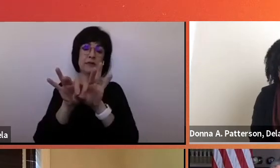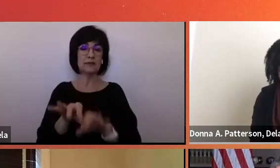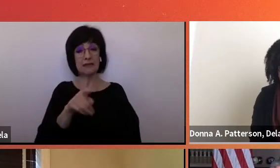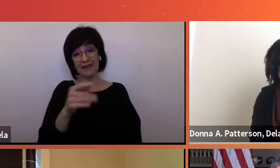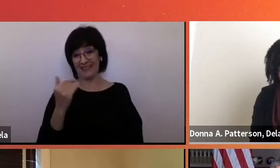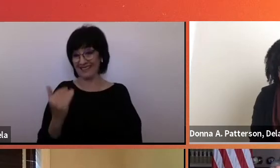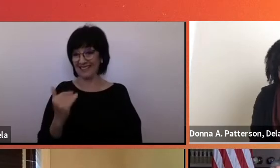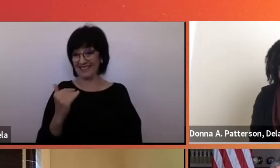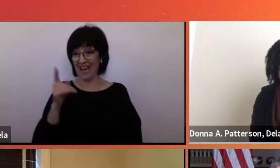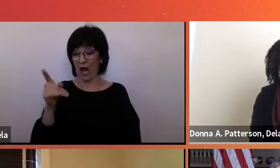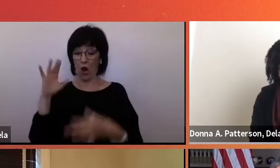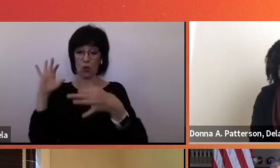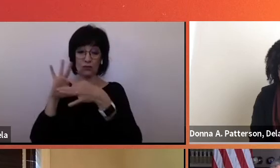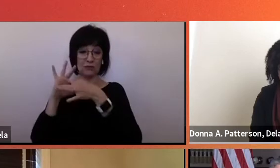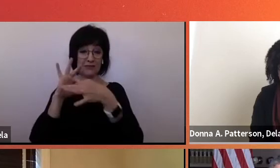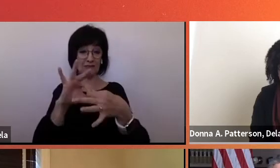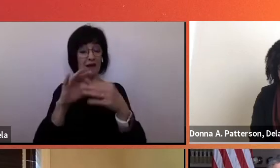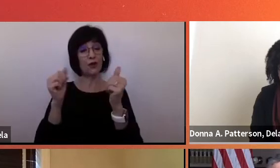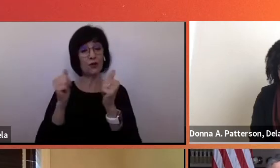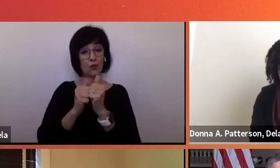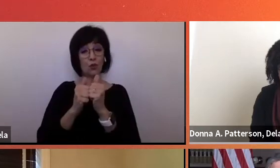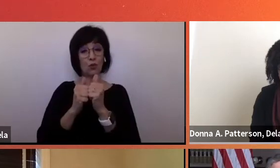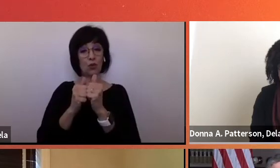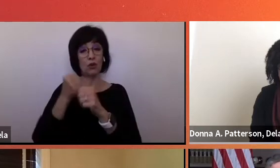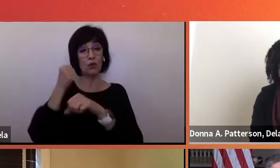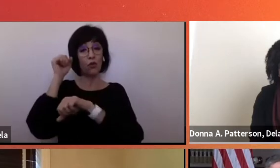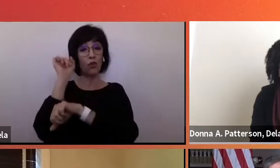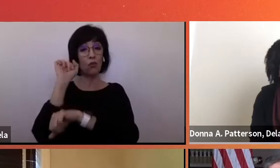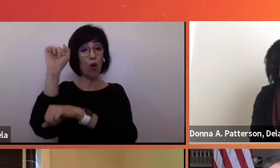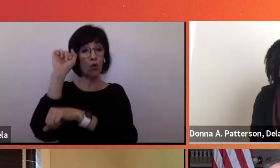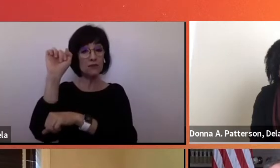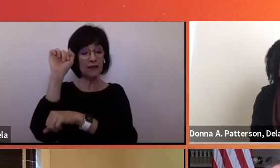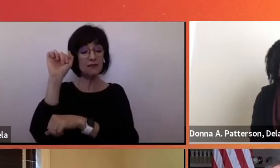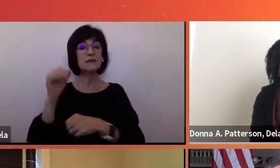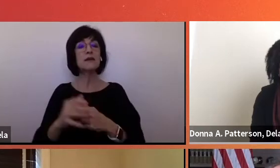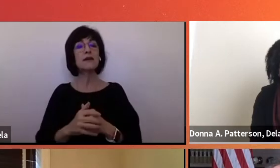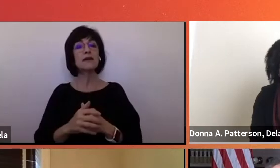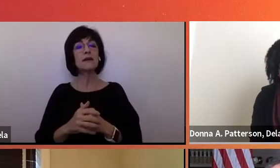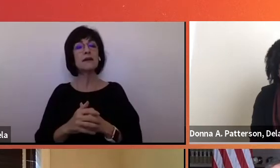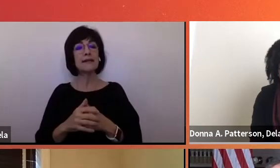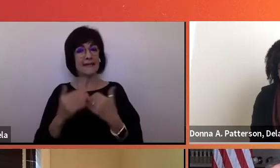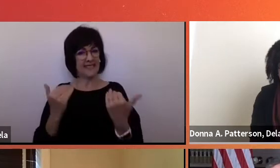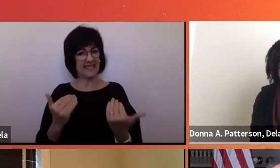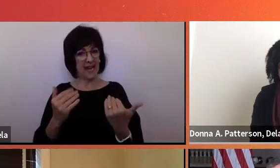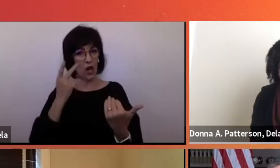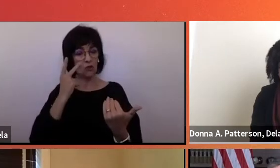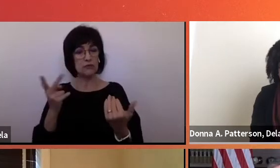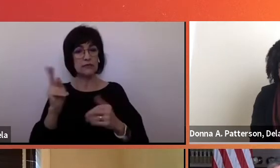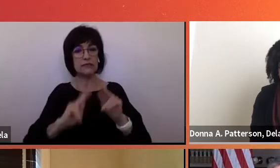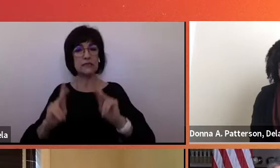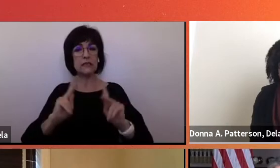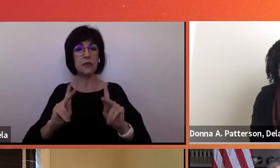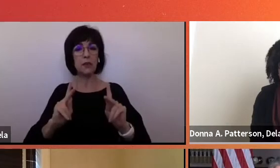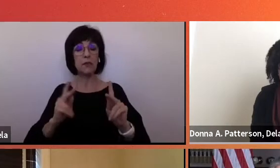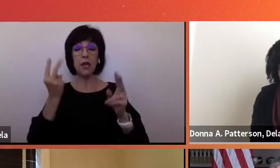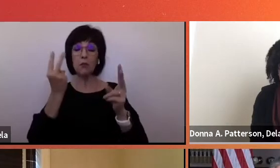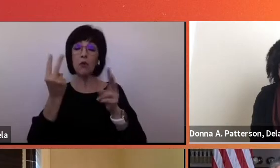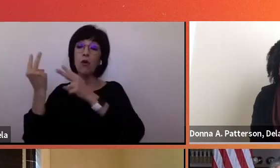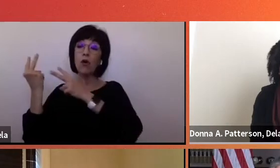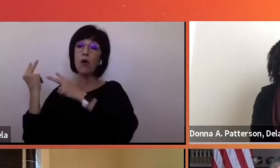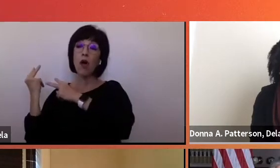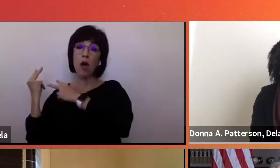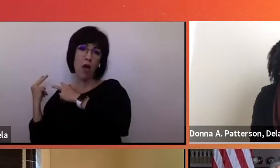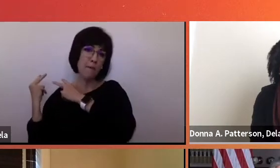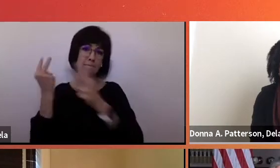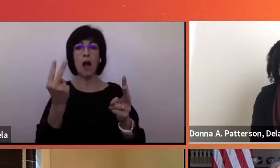the protests, I think a lot of, because a lot of this resurgence that you're seeing, and so not just, you know, those who are protesting